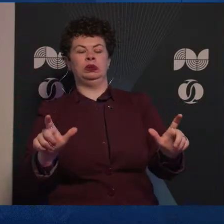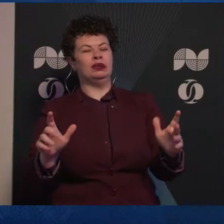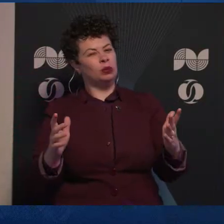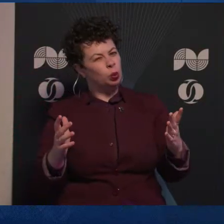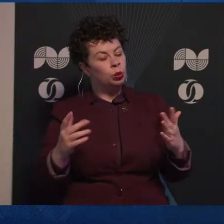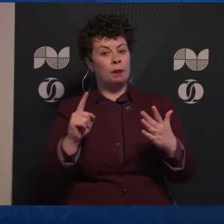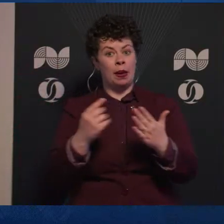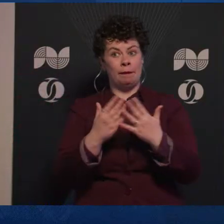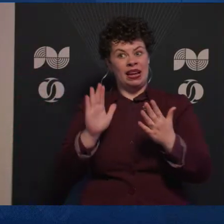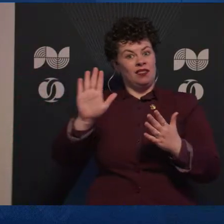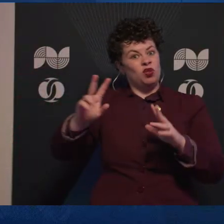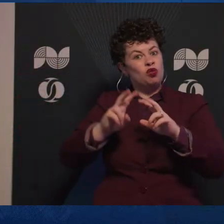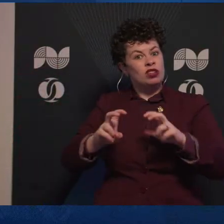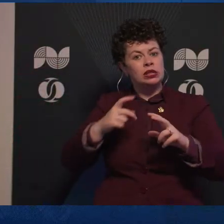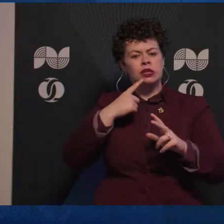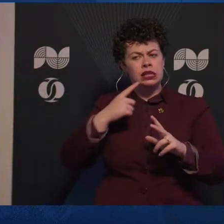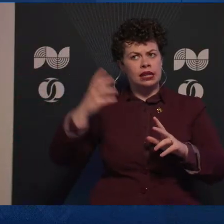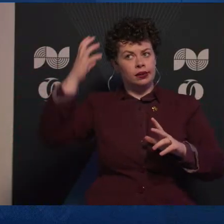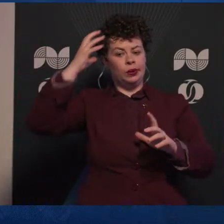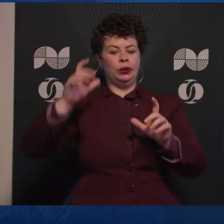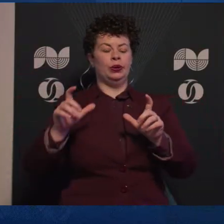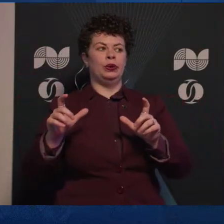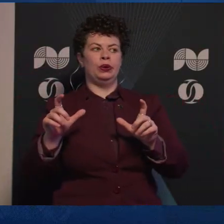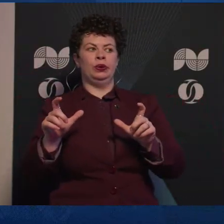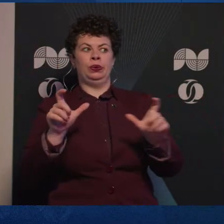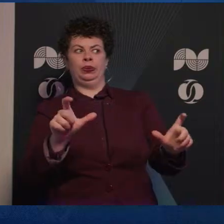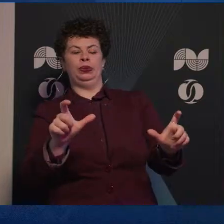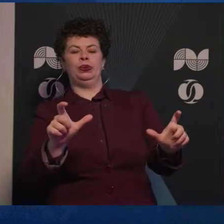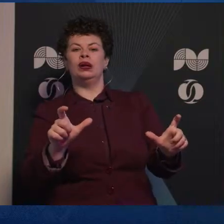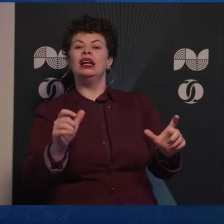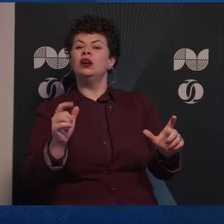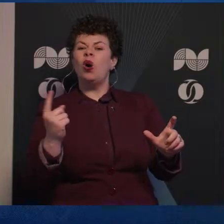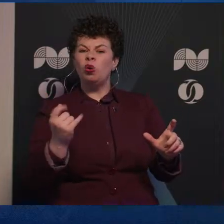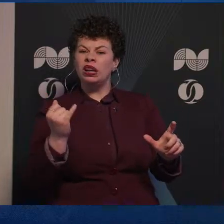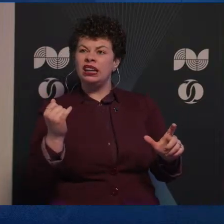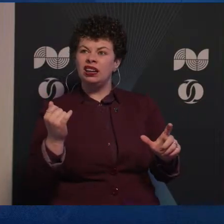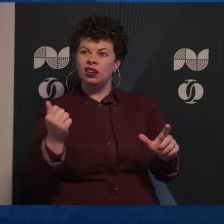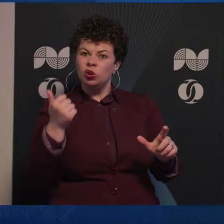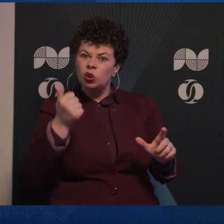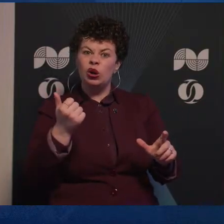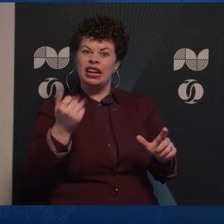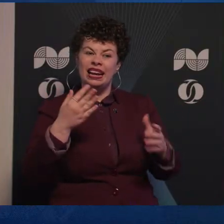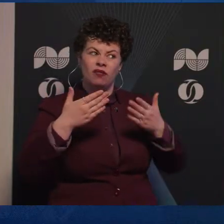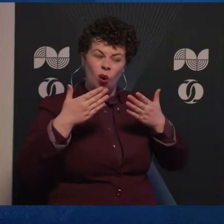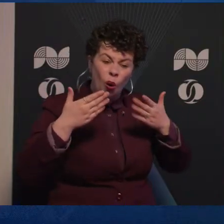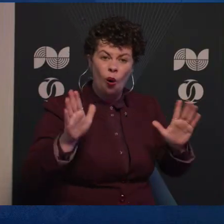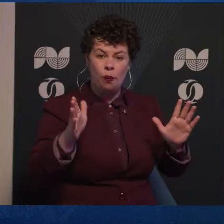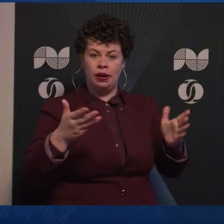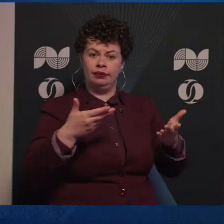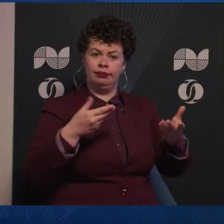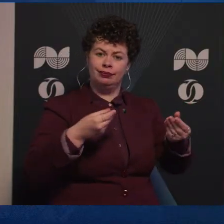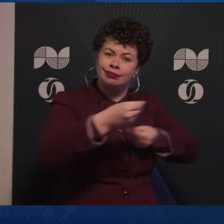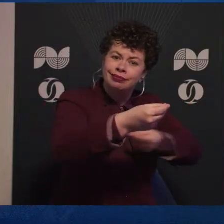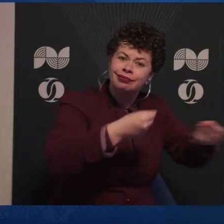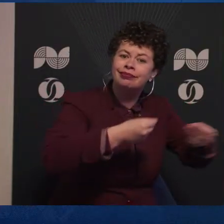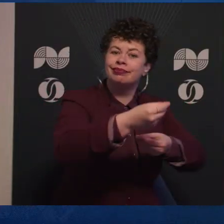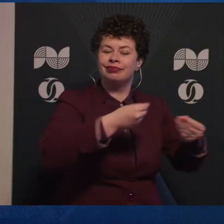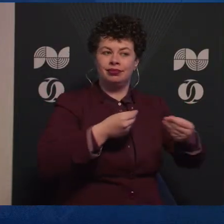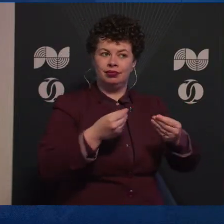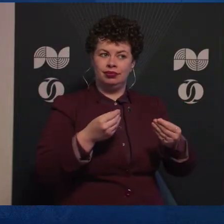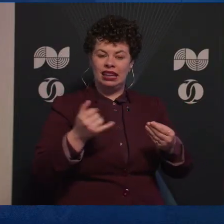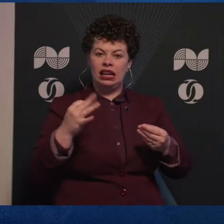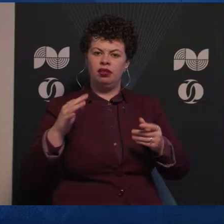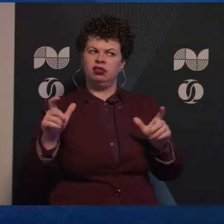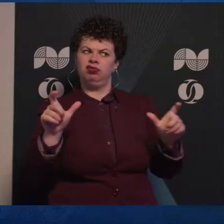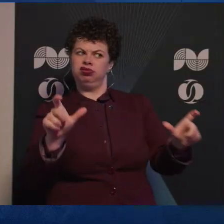that industrial policy works best when economies are open, they're integrated into global value chains, exporting companies especially, and subject to